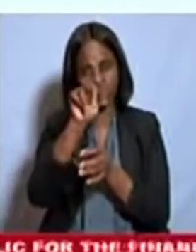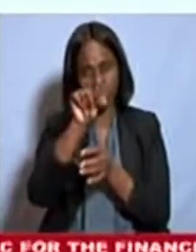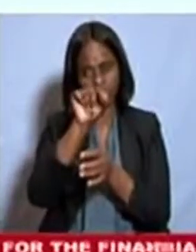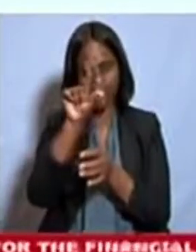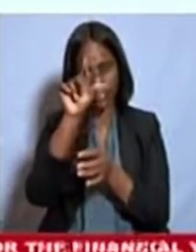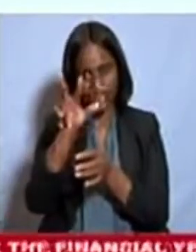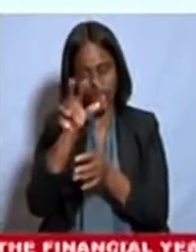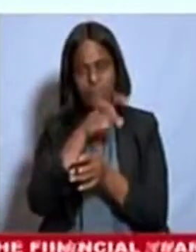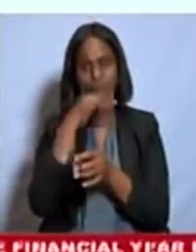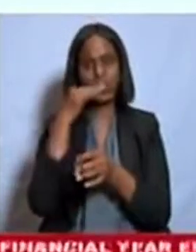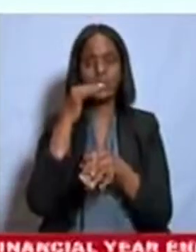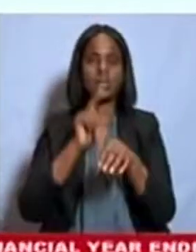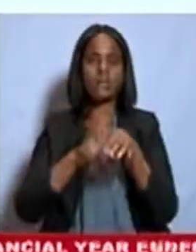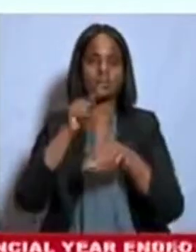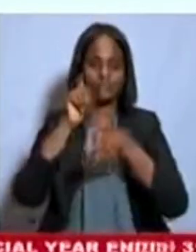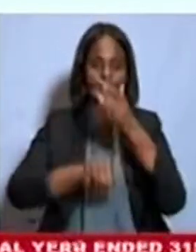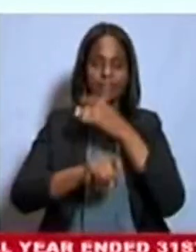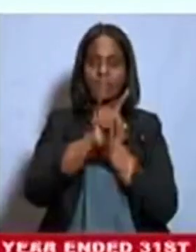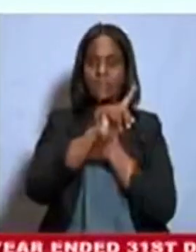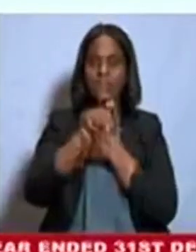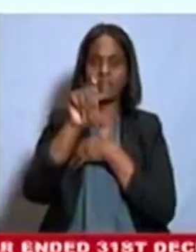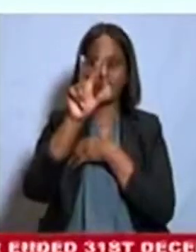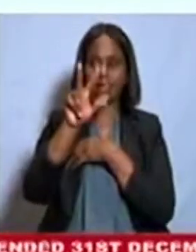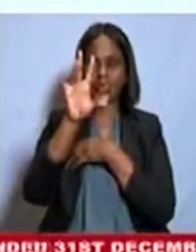season, costing